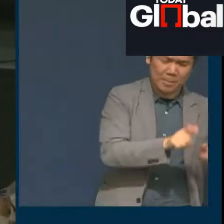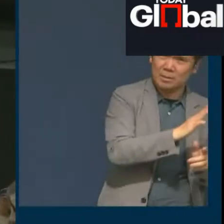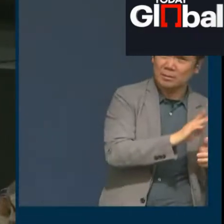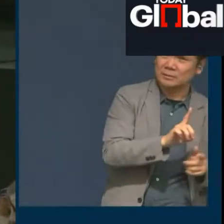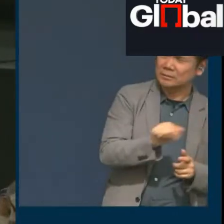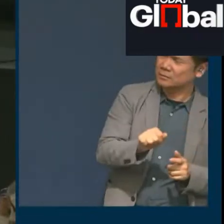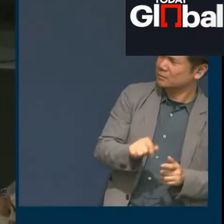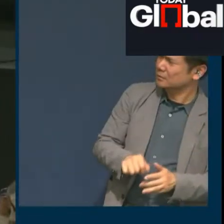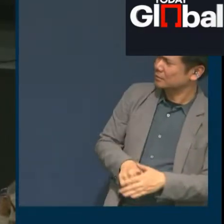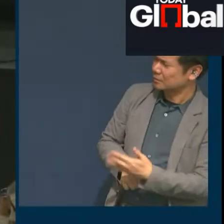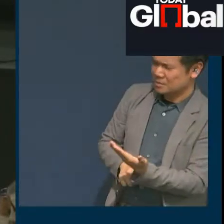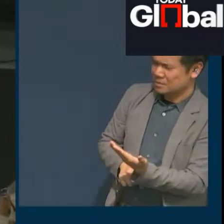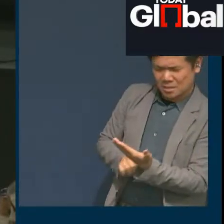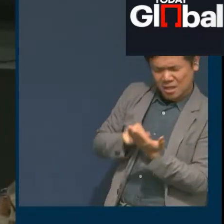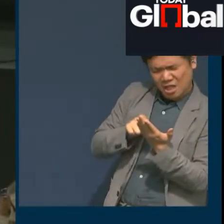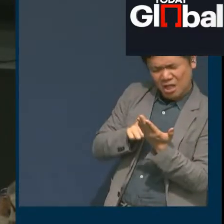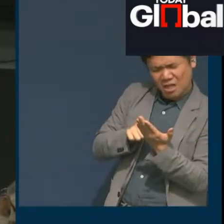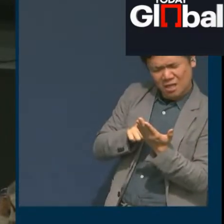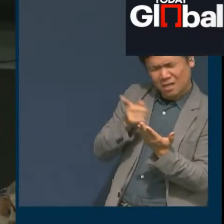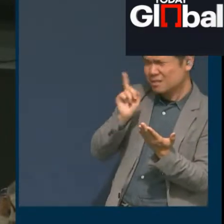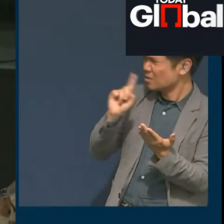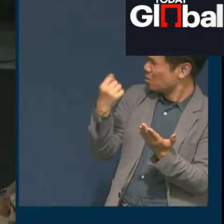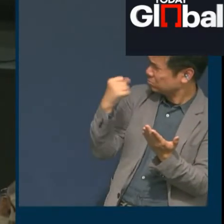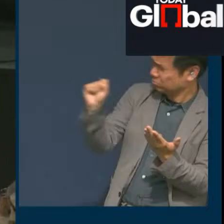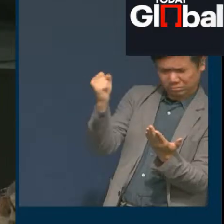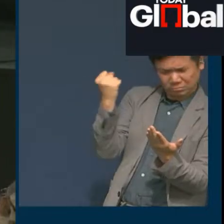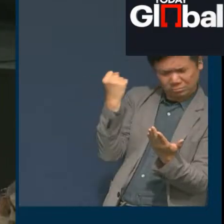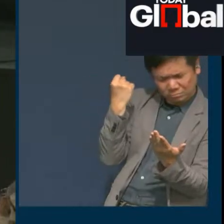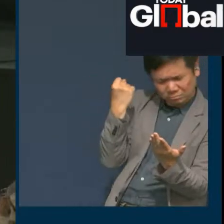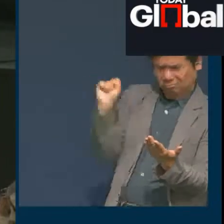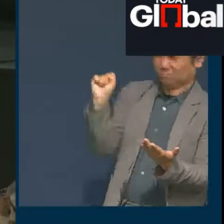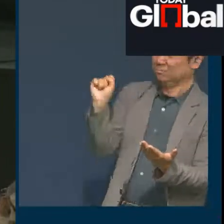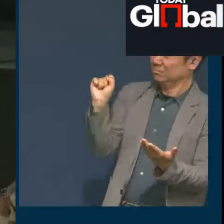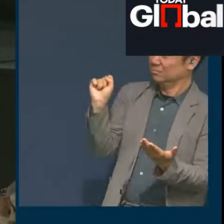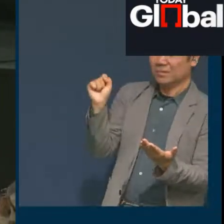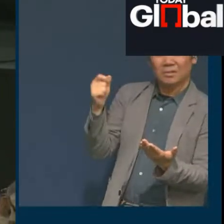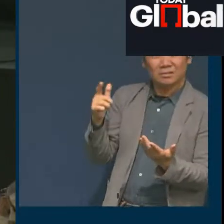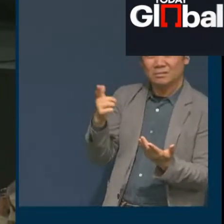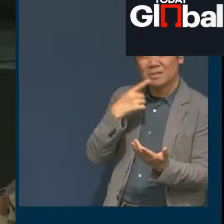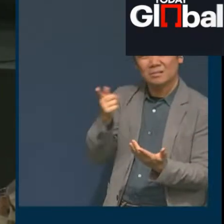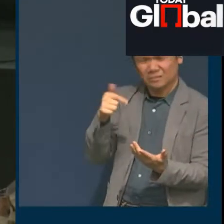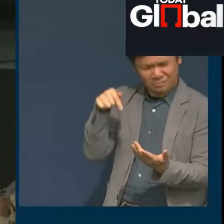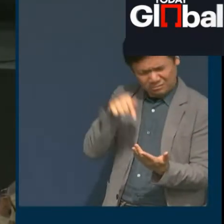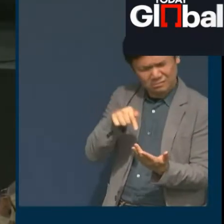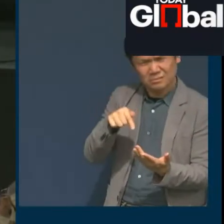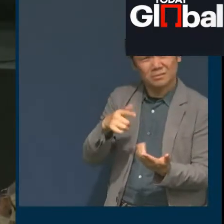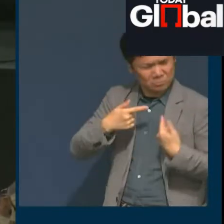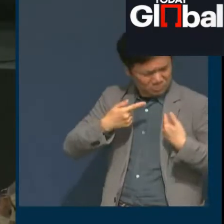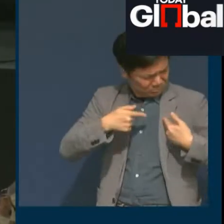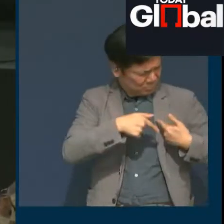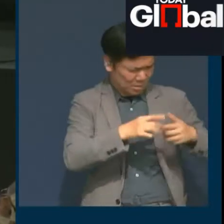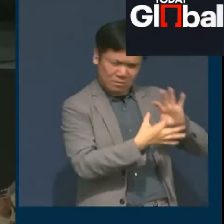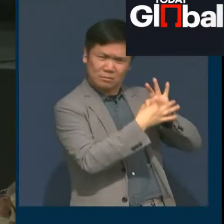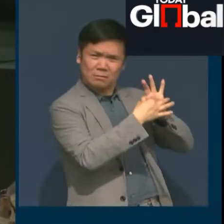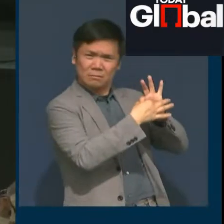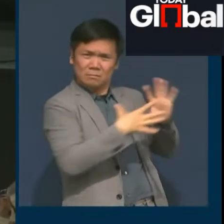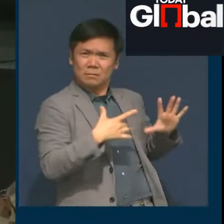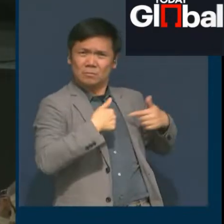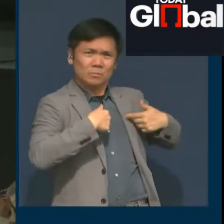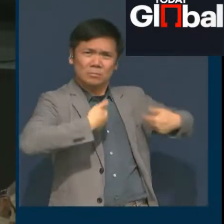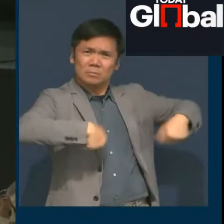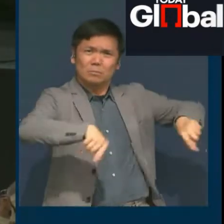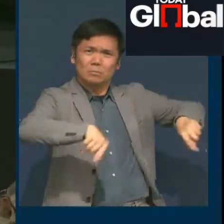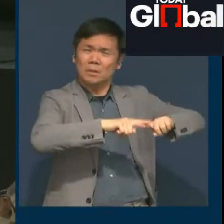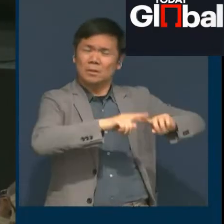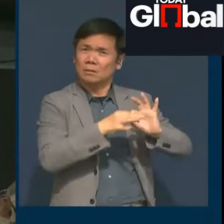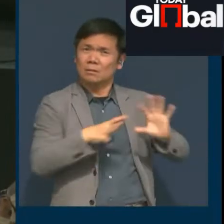are opposed to the principles, nothing is done without us. And we